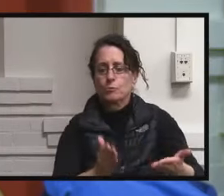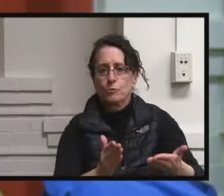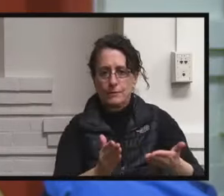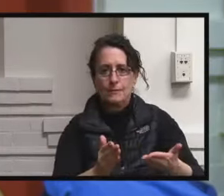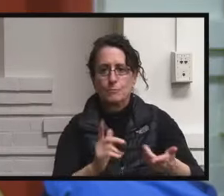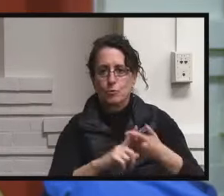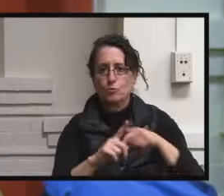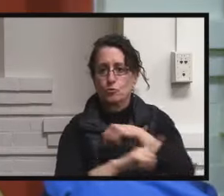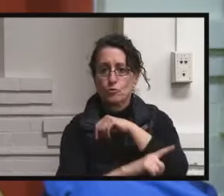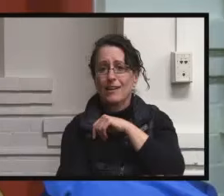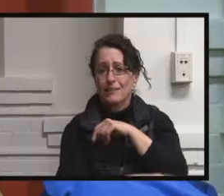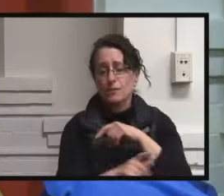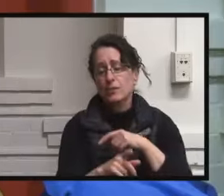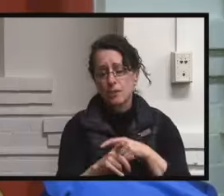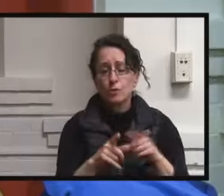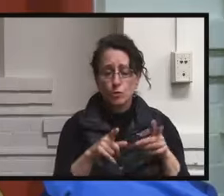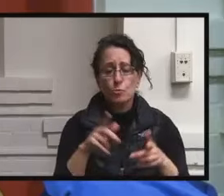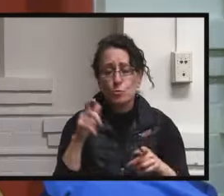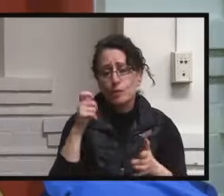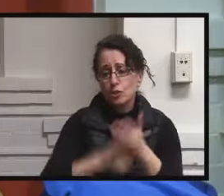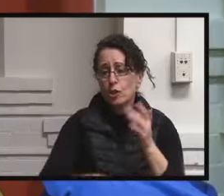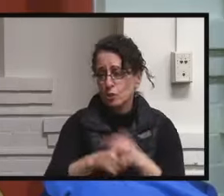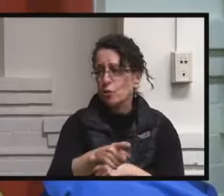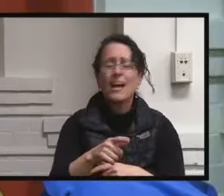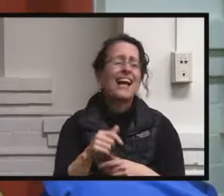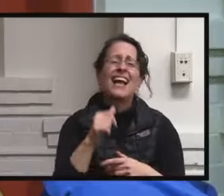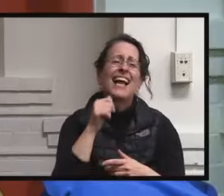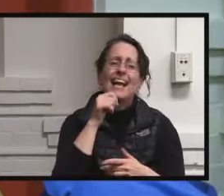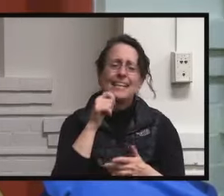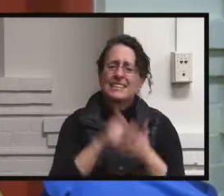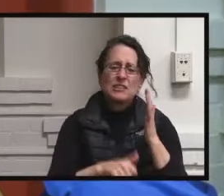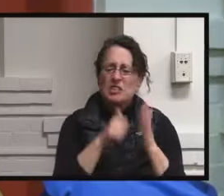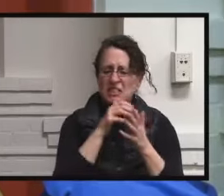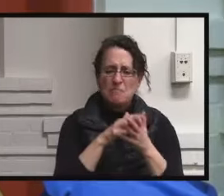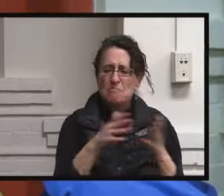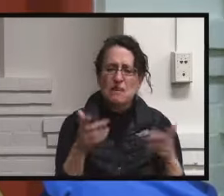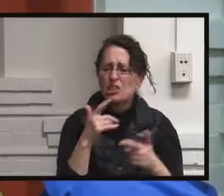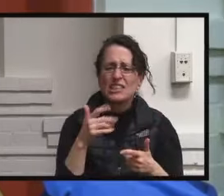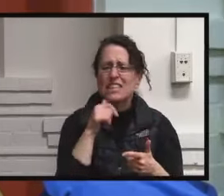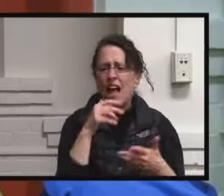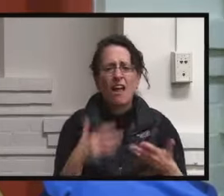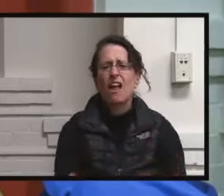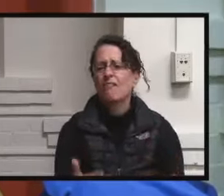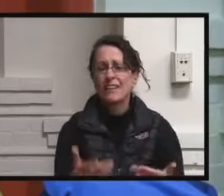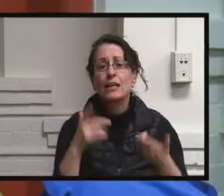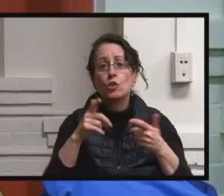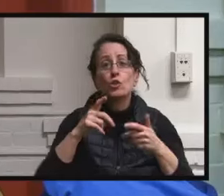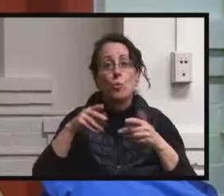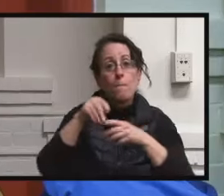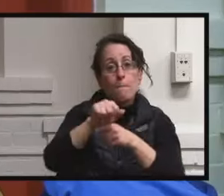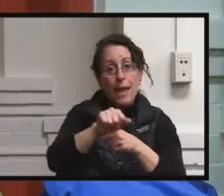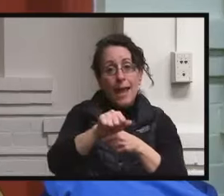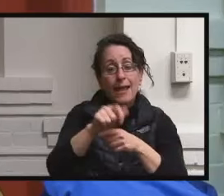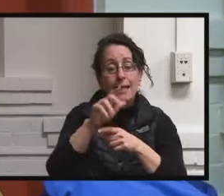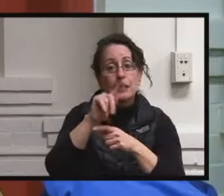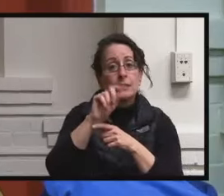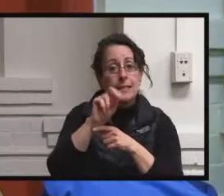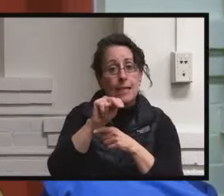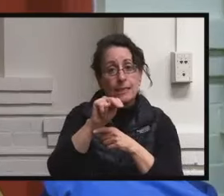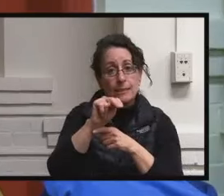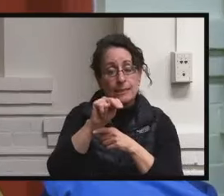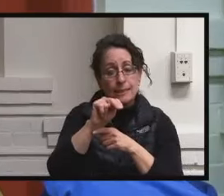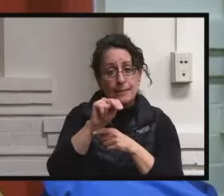very, it's not a significant number because they tend to be very lightweight, and we pay for them by the ton. So it's not a